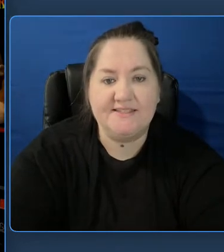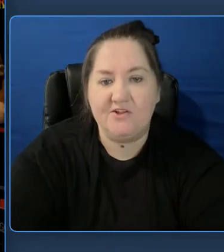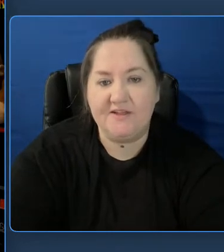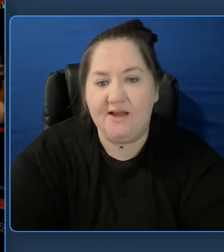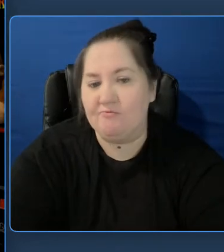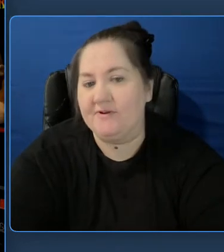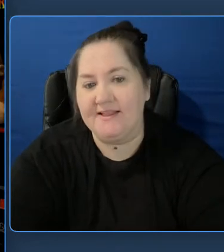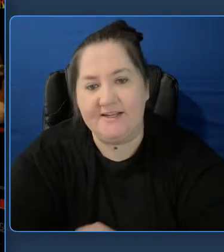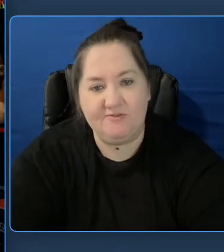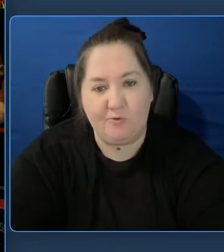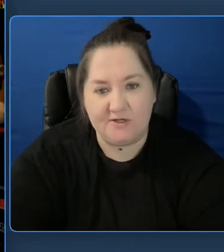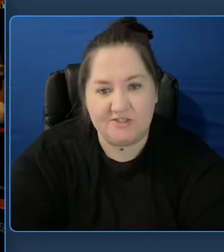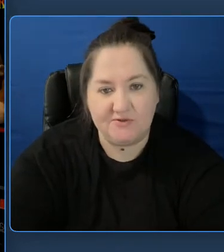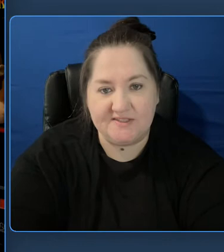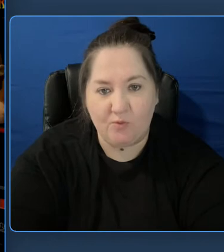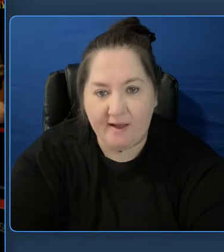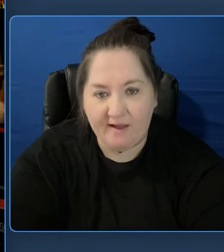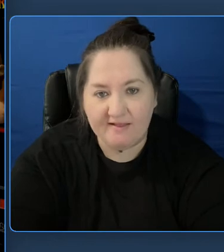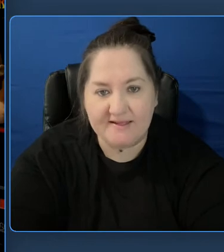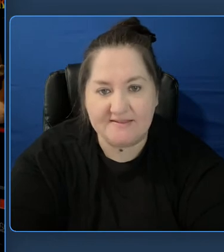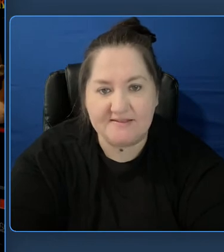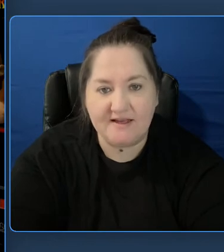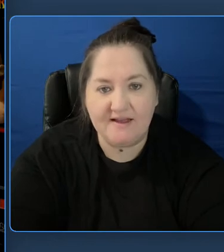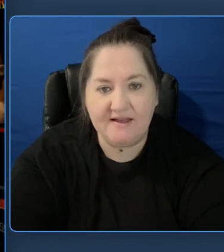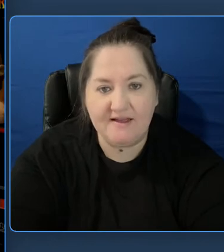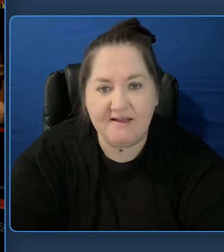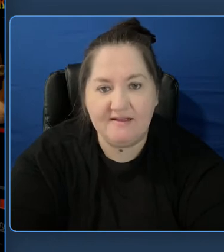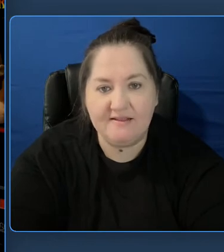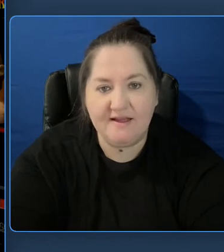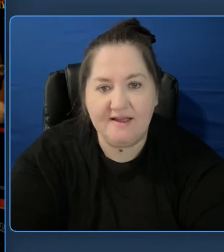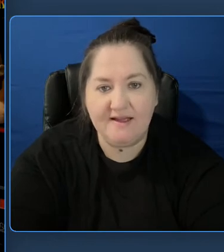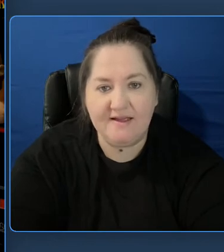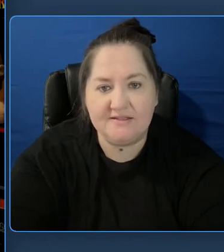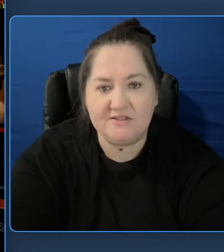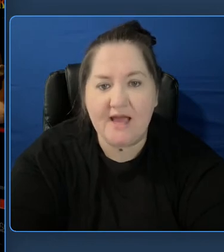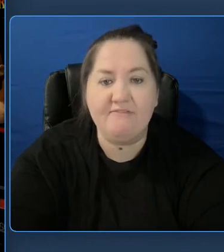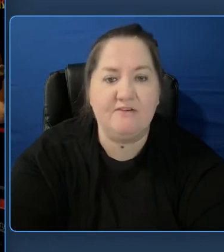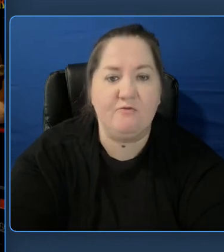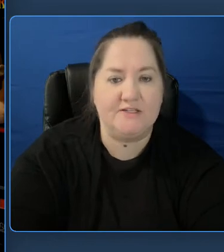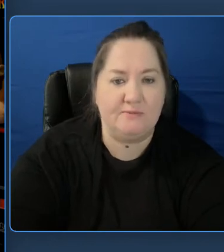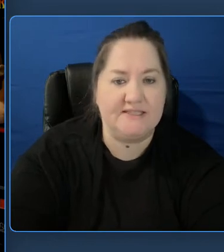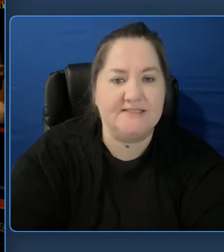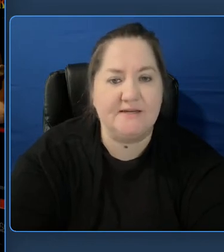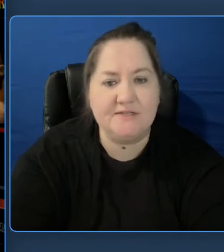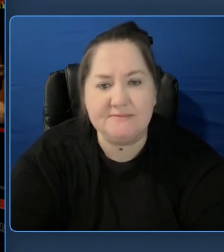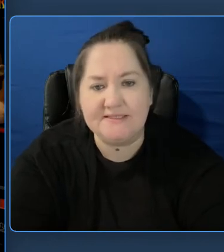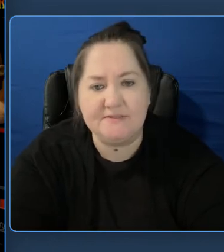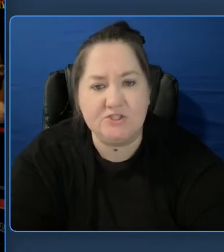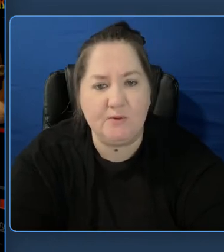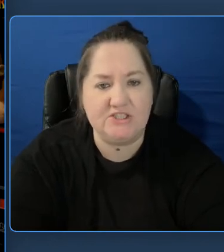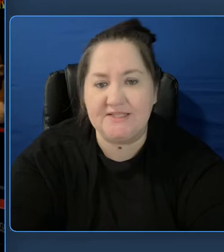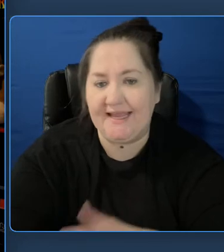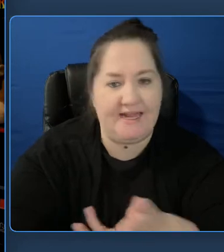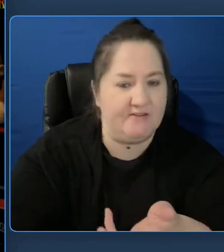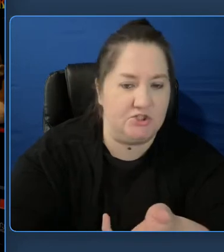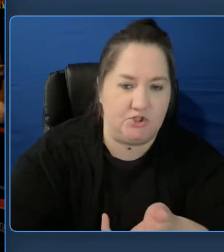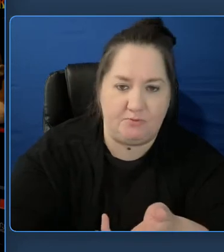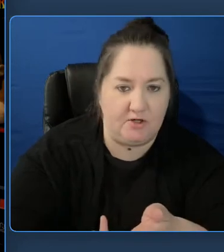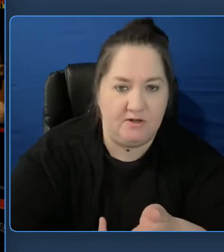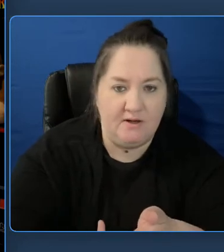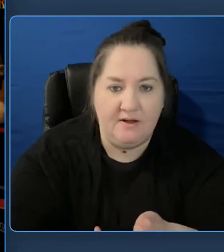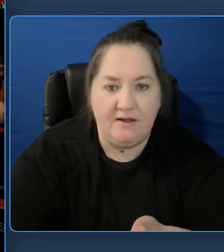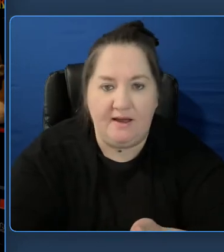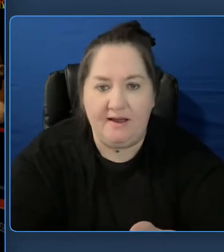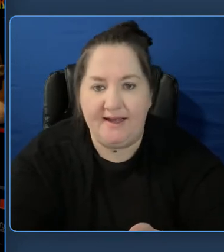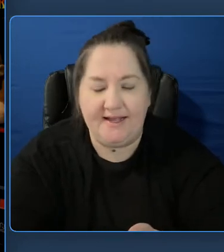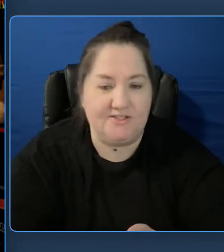So that's another thing I'm really looking forward to as well, is it's having a voice for me, because sometimes in some situations I can't have an